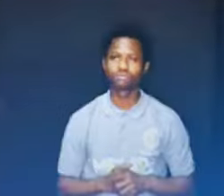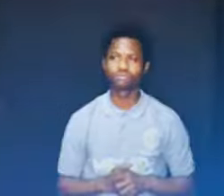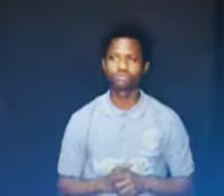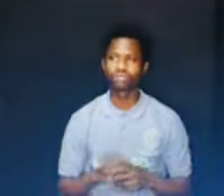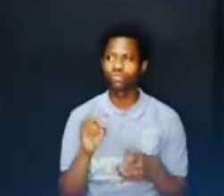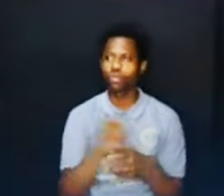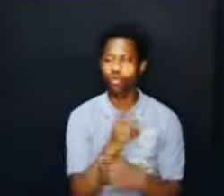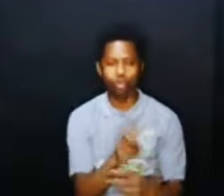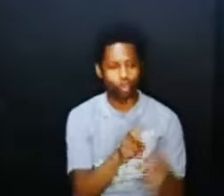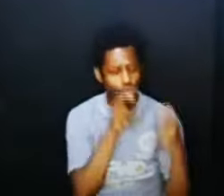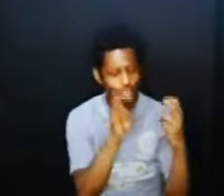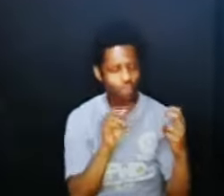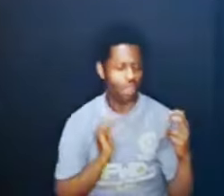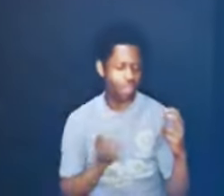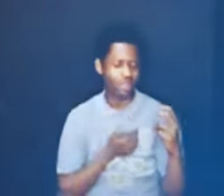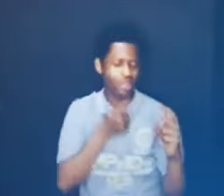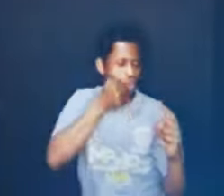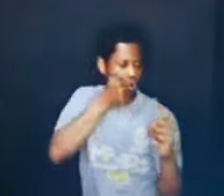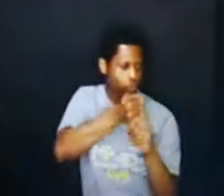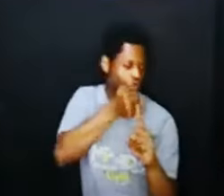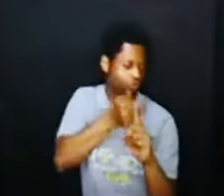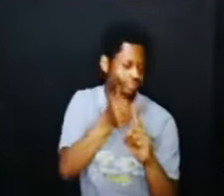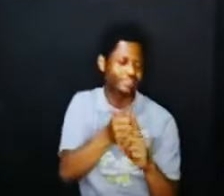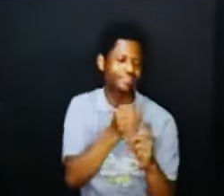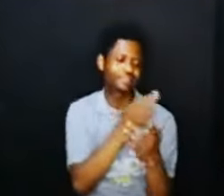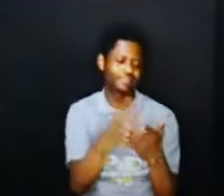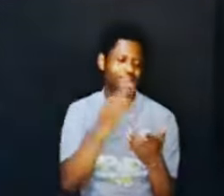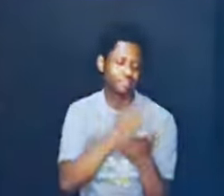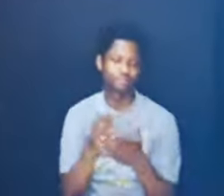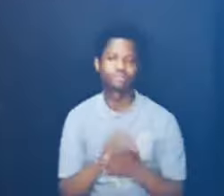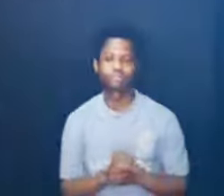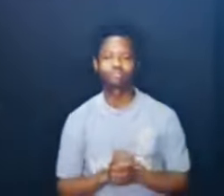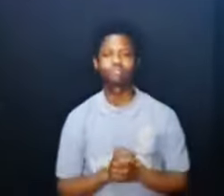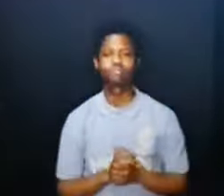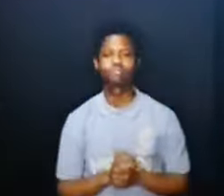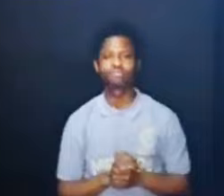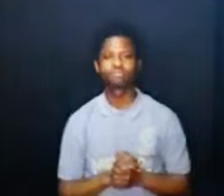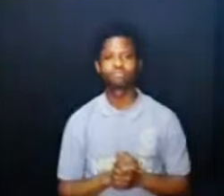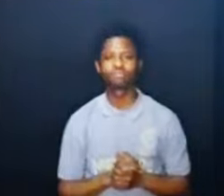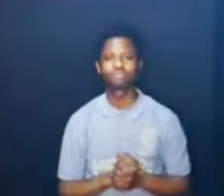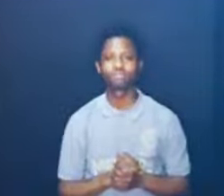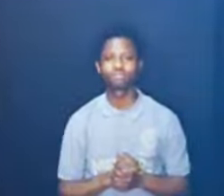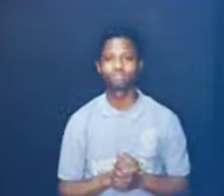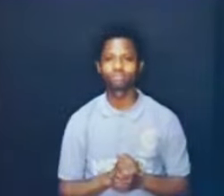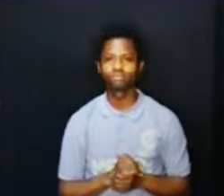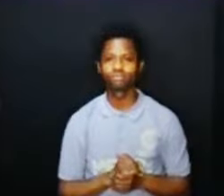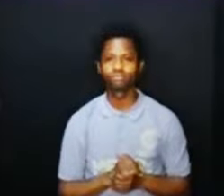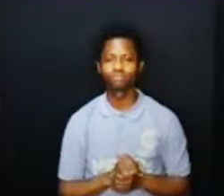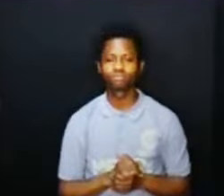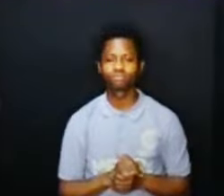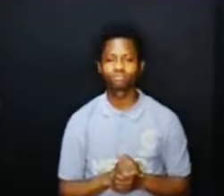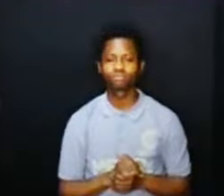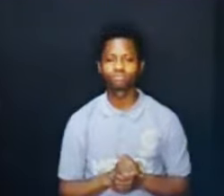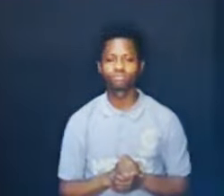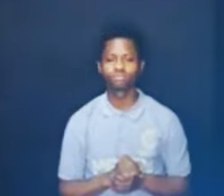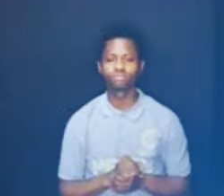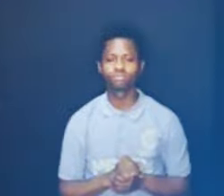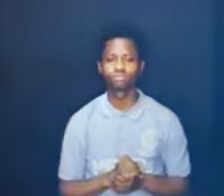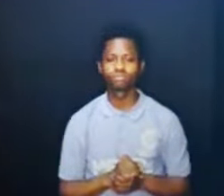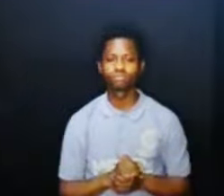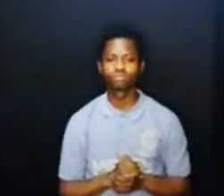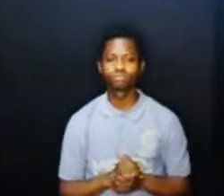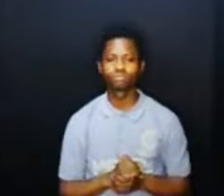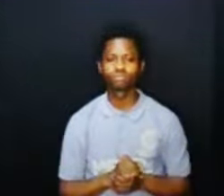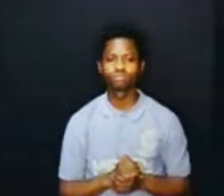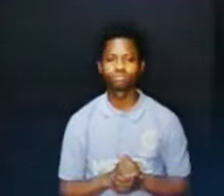our failures. And I say, yet to me, I'm going to say, near, yeah, you know, and yet, so tonight, I will draw our minds